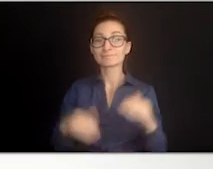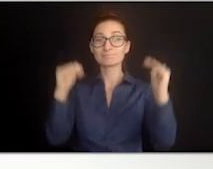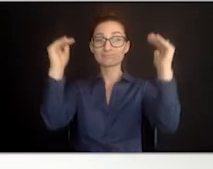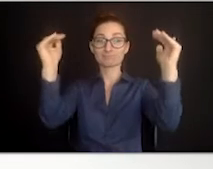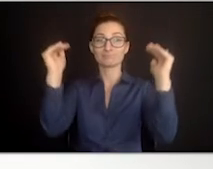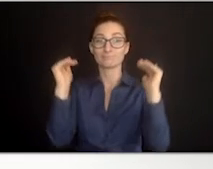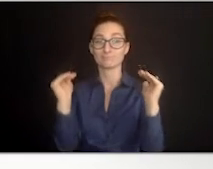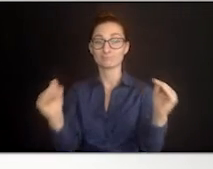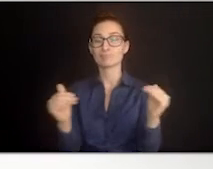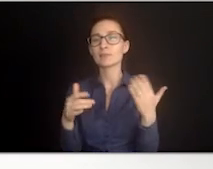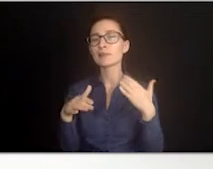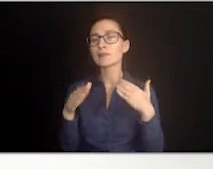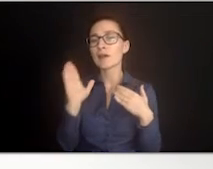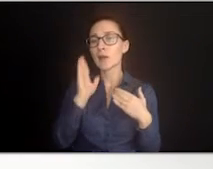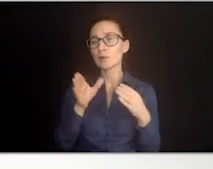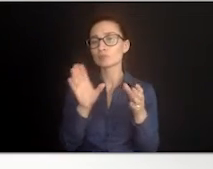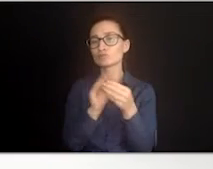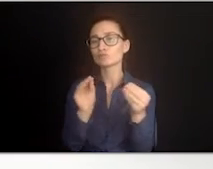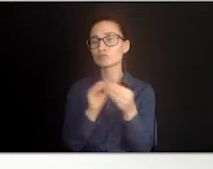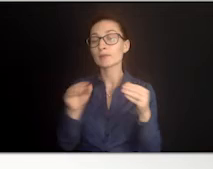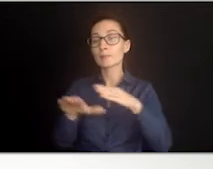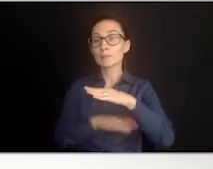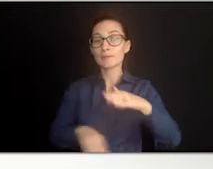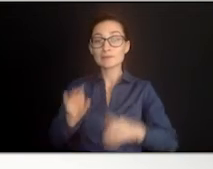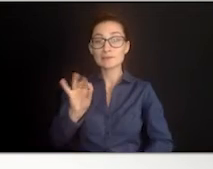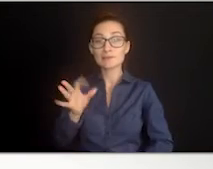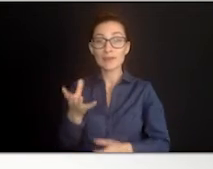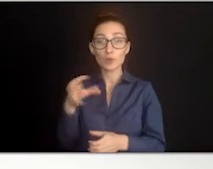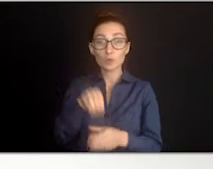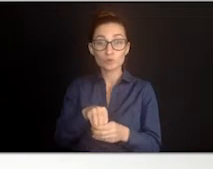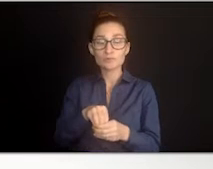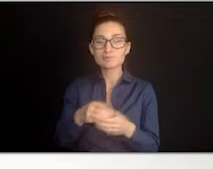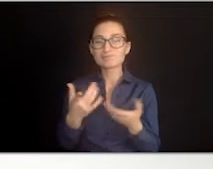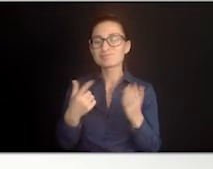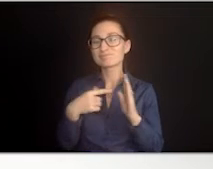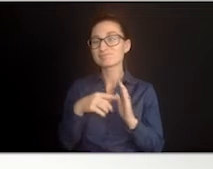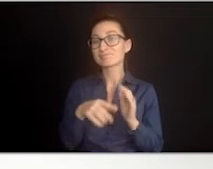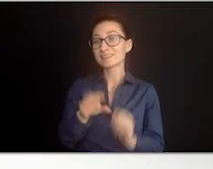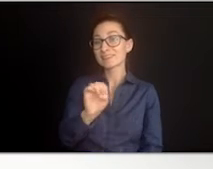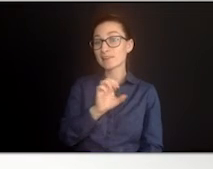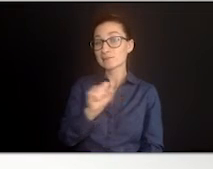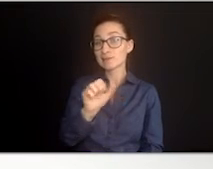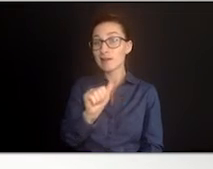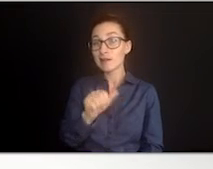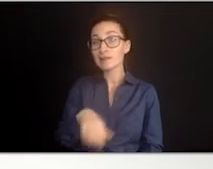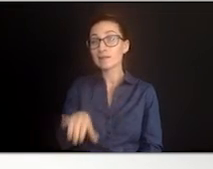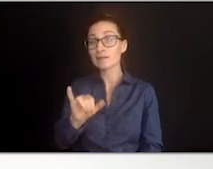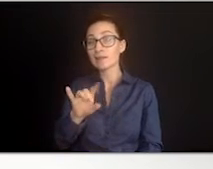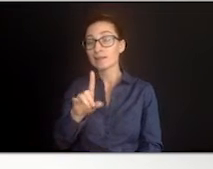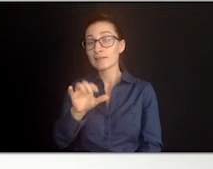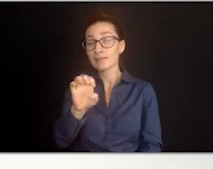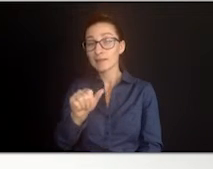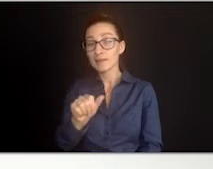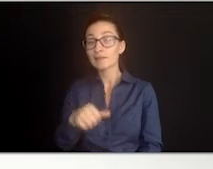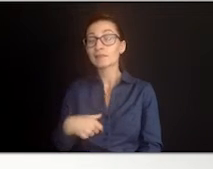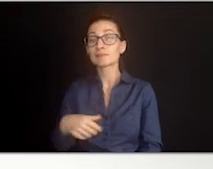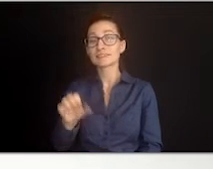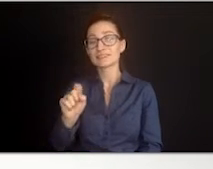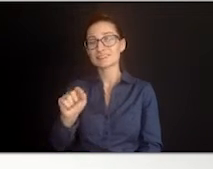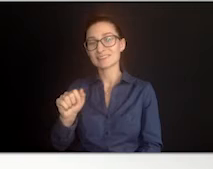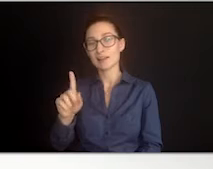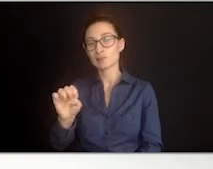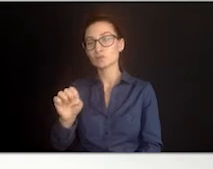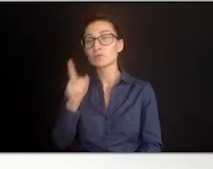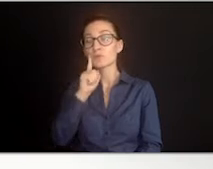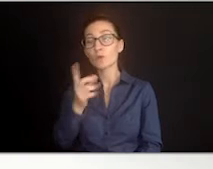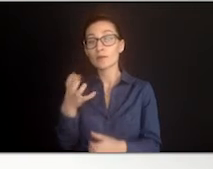to talk a little bit about the basics of inclusion, including some of the laws, ESSA, IDEA, the Florida Statute for Inclusion, and a